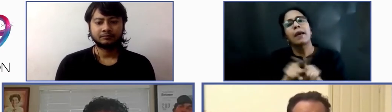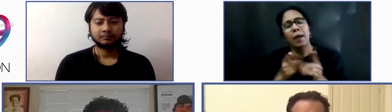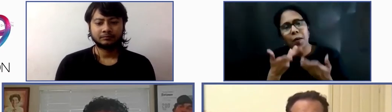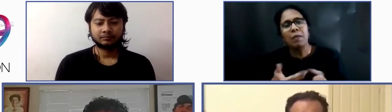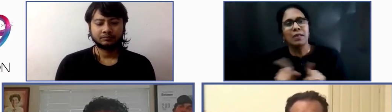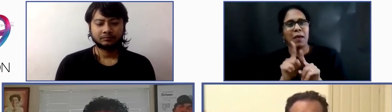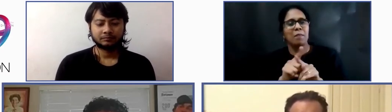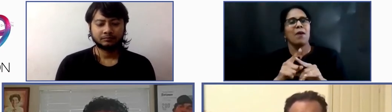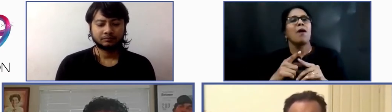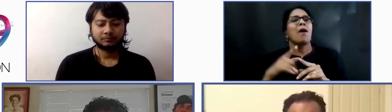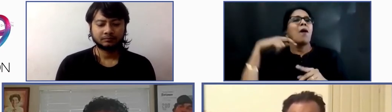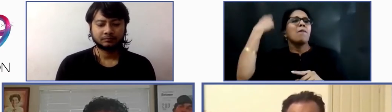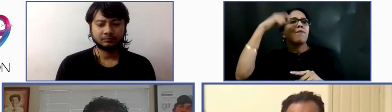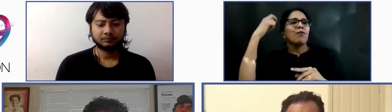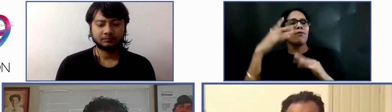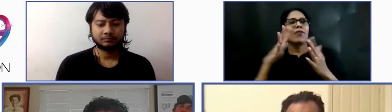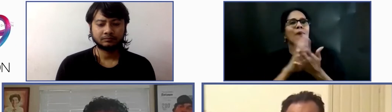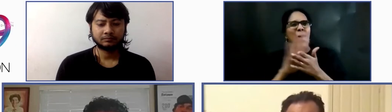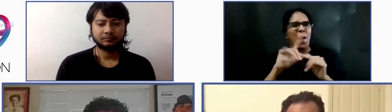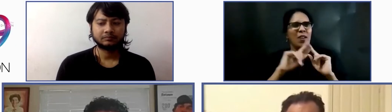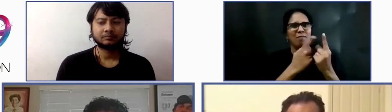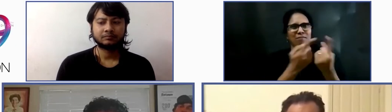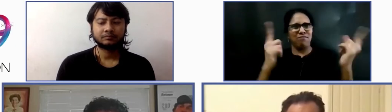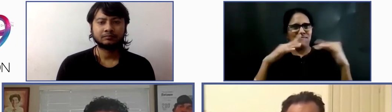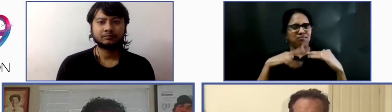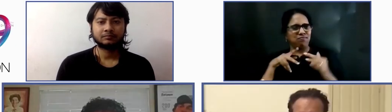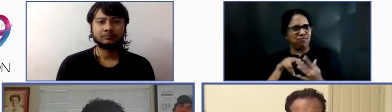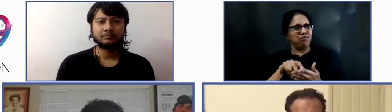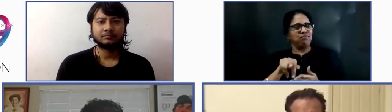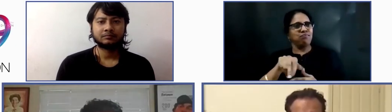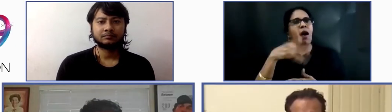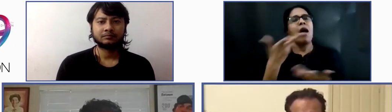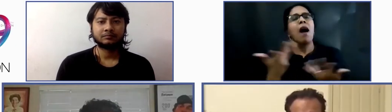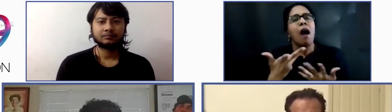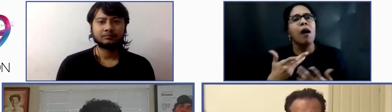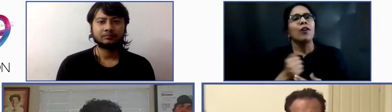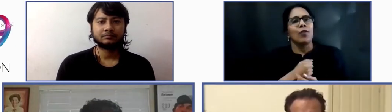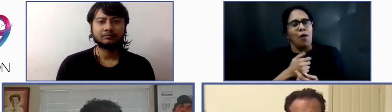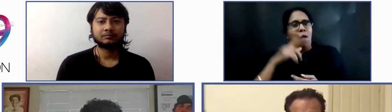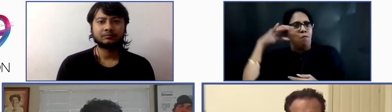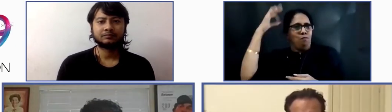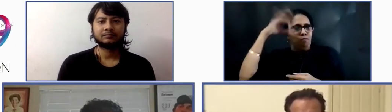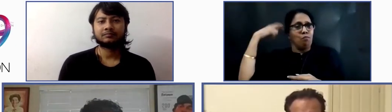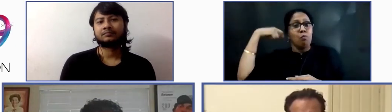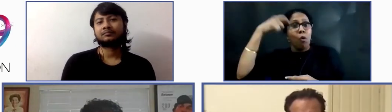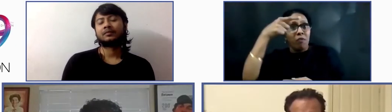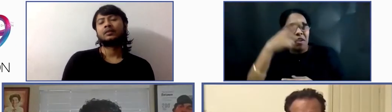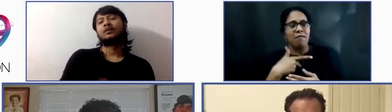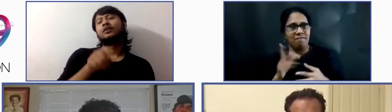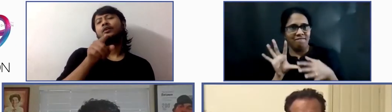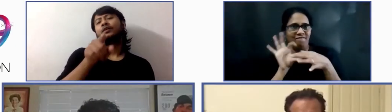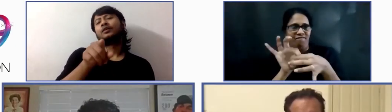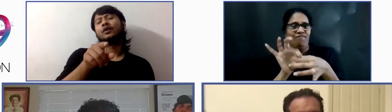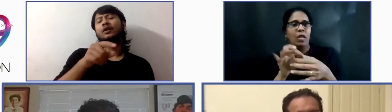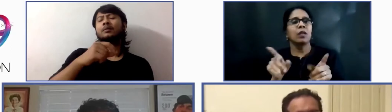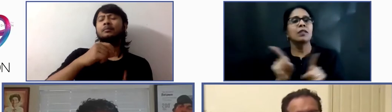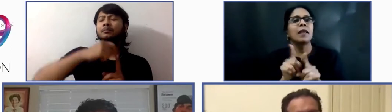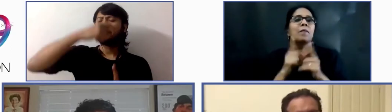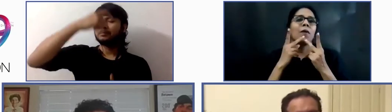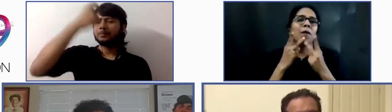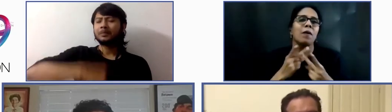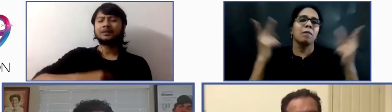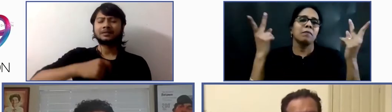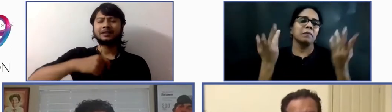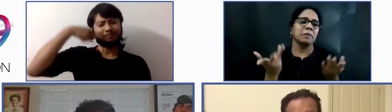say, I am yours, to the movie, you know? Do you have your personal favorite amongst the movies you made? And